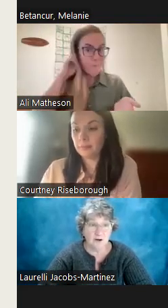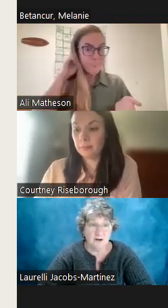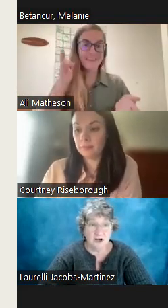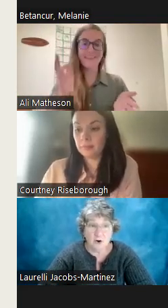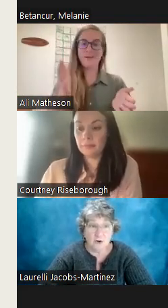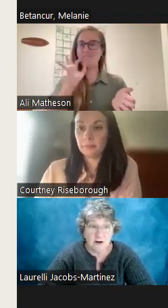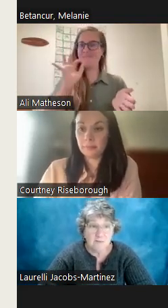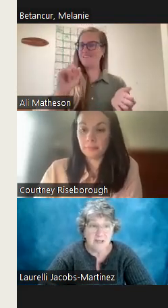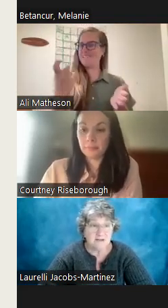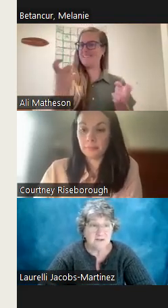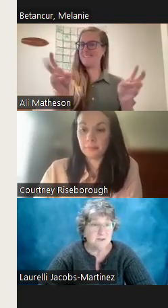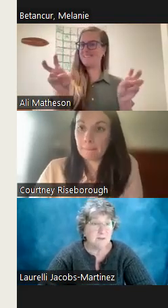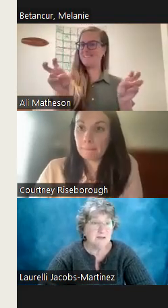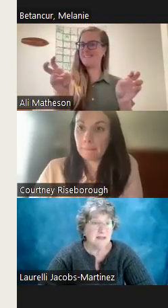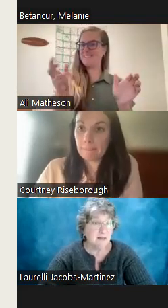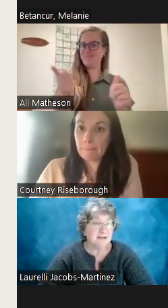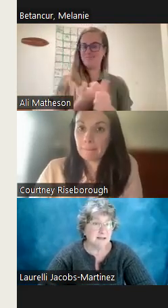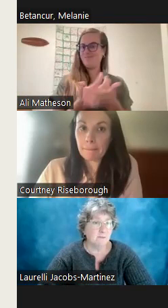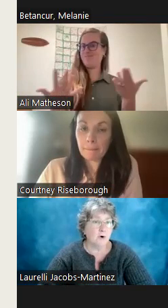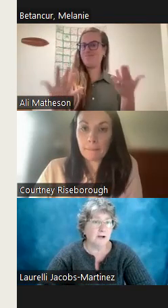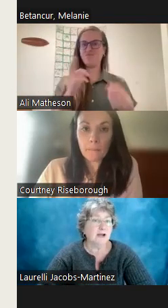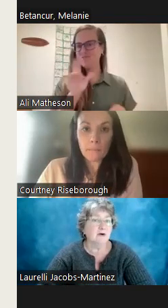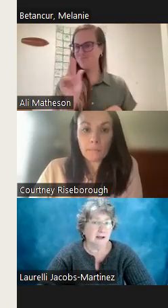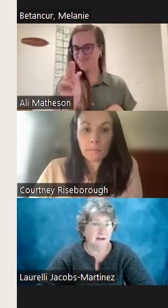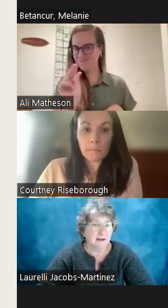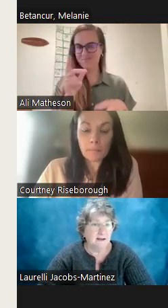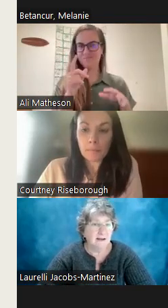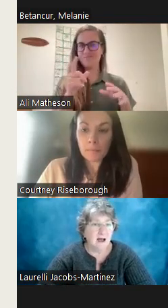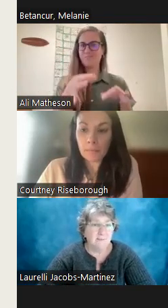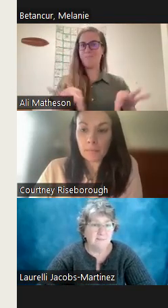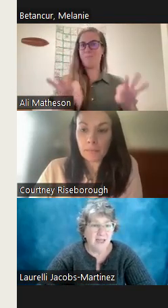or a cochlear implant, to do something that makes them more hearing.